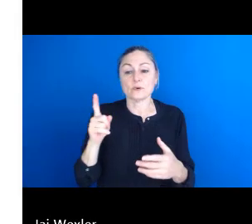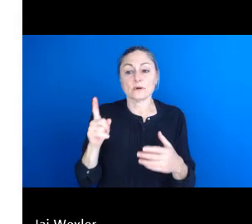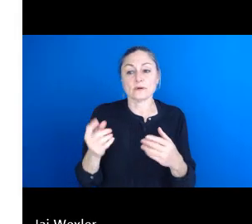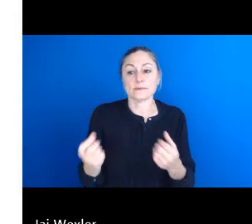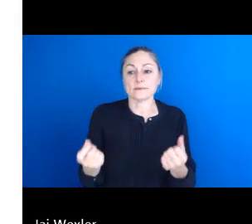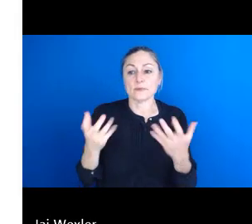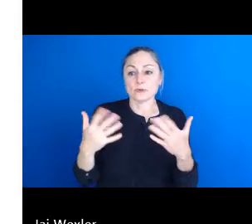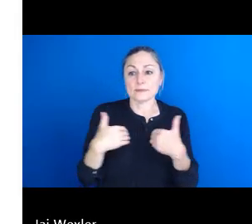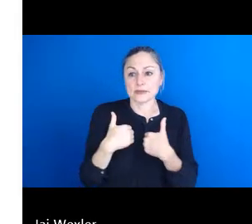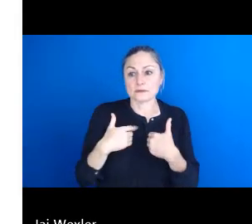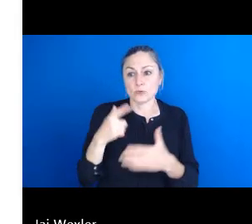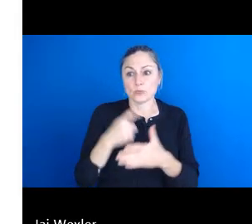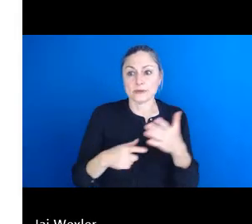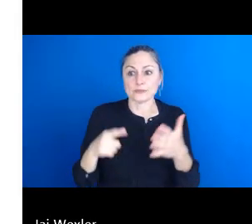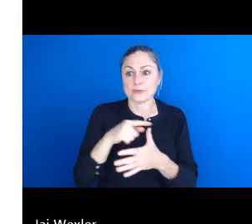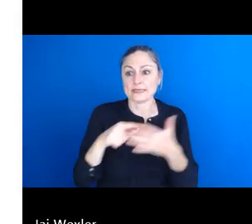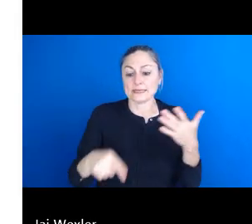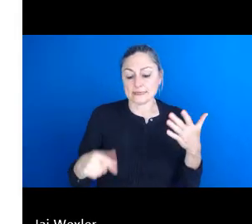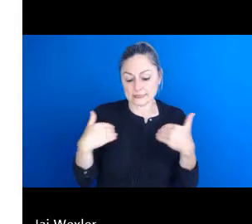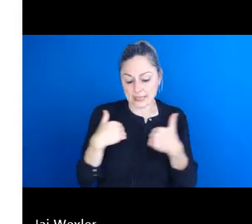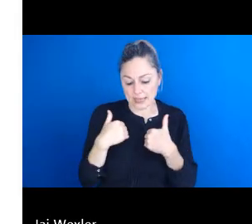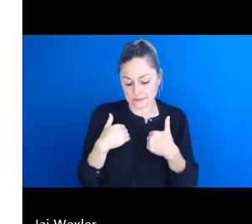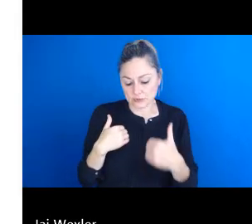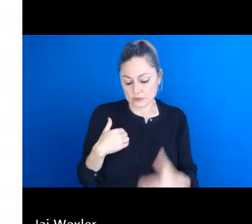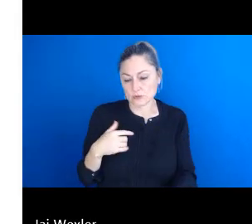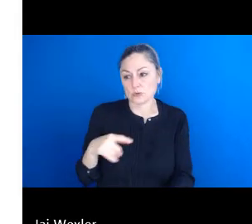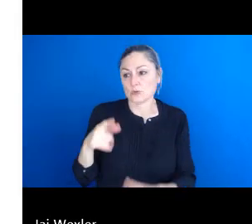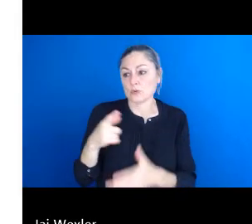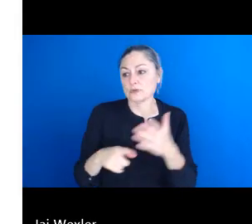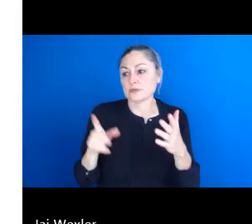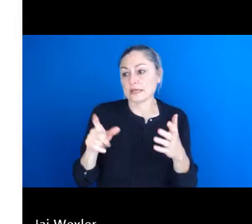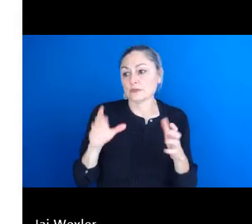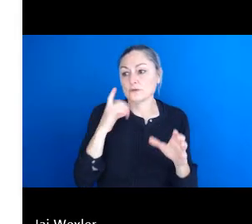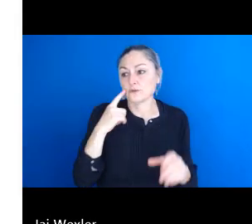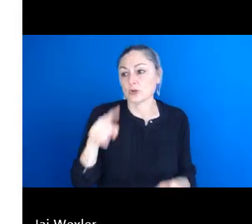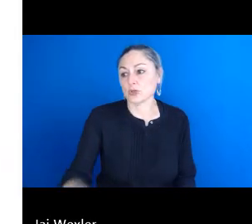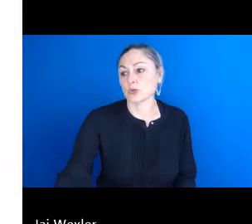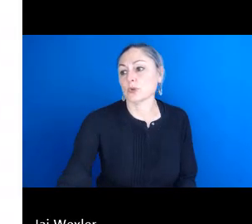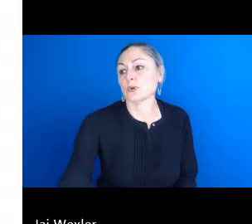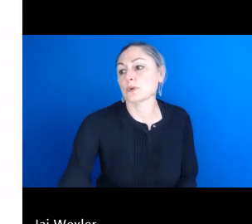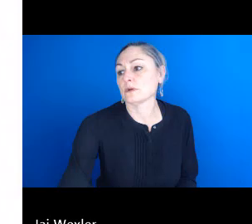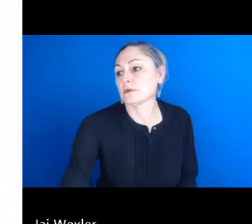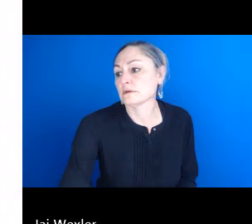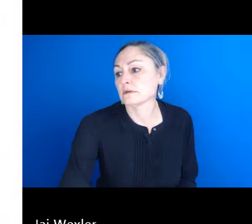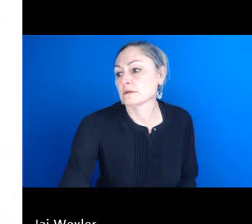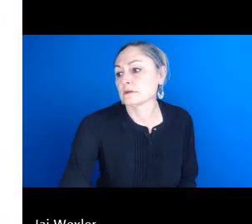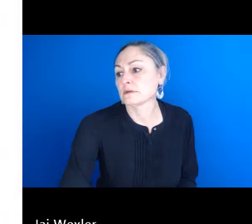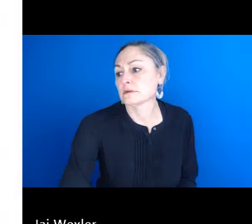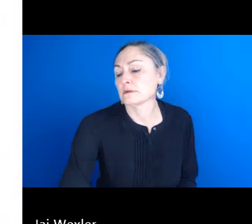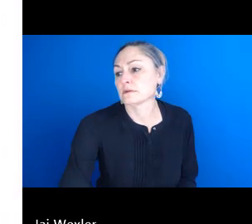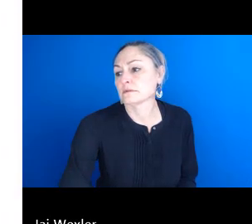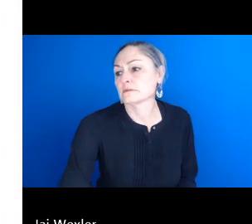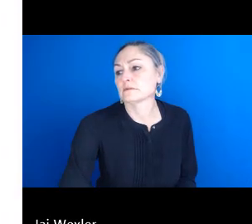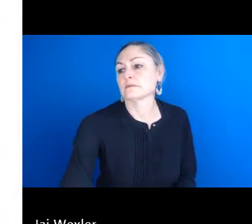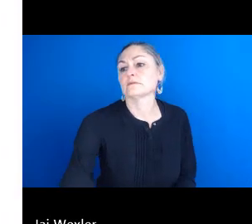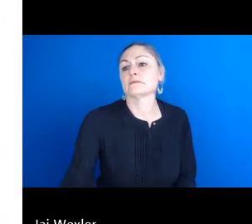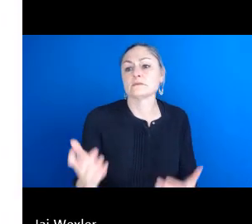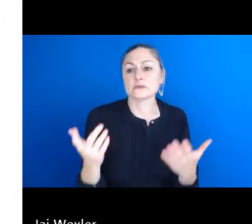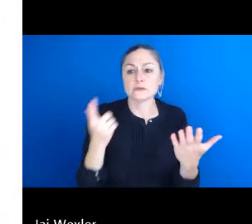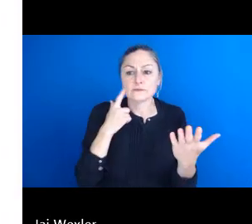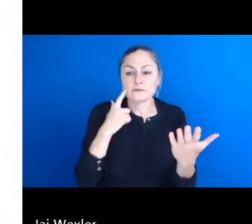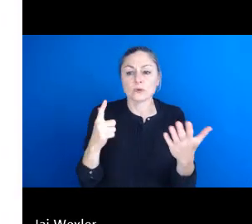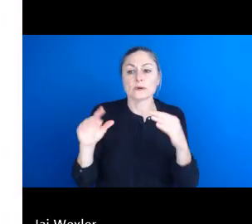do these animals what do they do for you? So if you've got a dog and a cat, maybe the dog is for mobility support and the